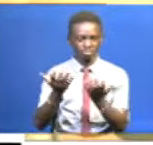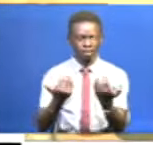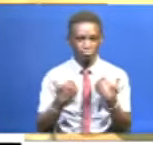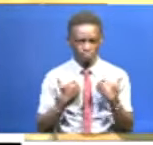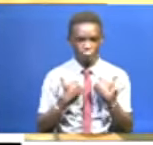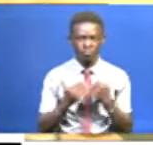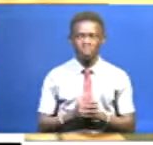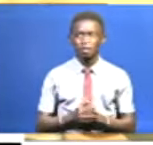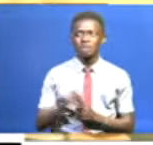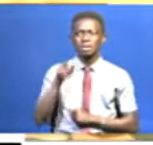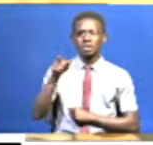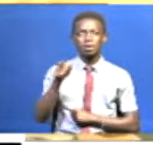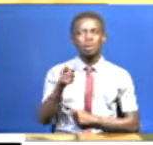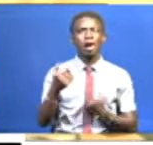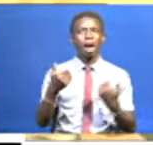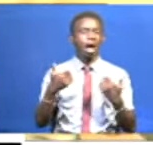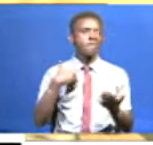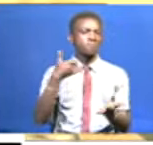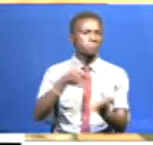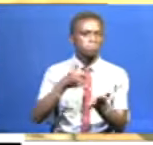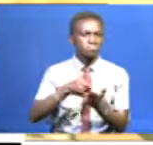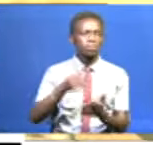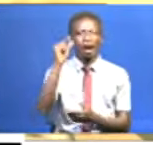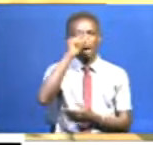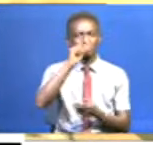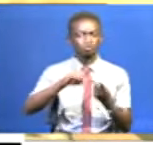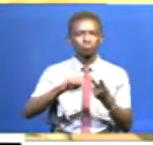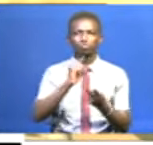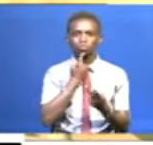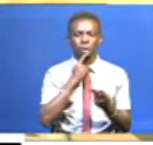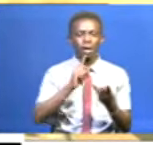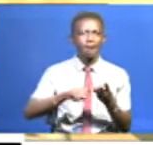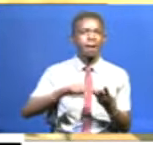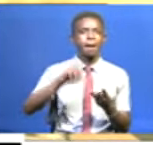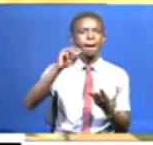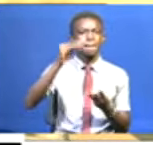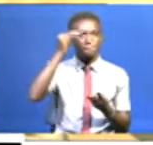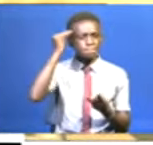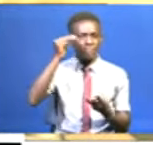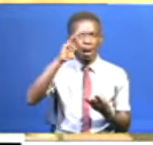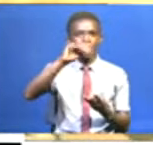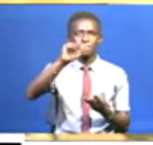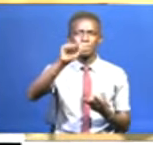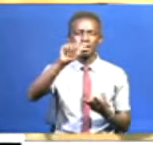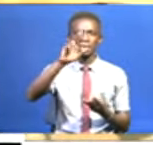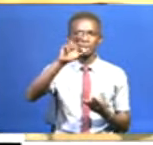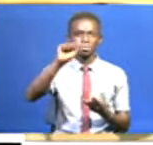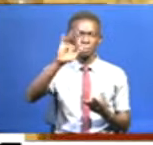pamoja na Garissa, Turkana, Marsabit, Isiolo, Samburu na Mandera.